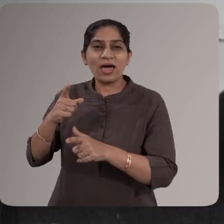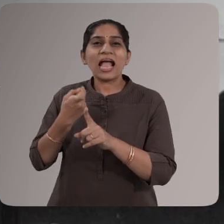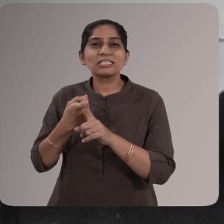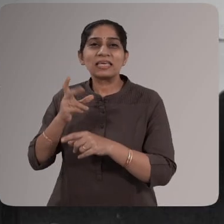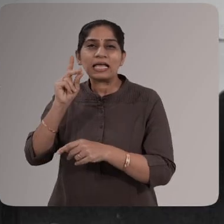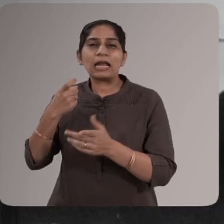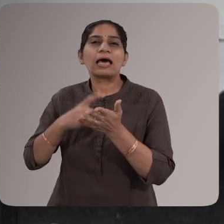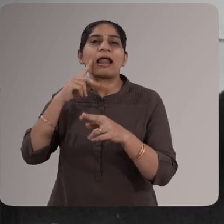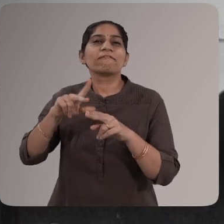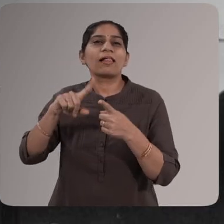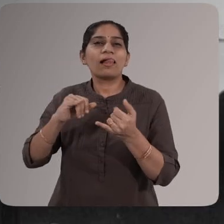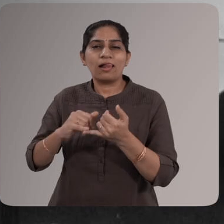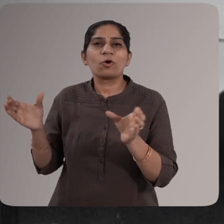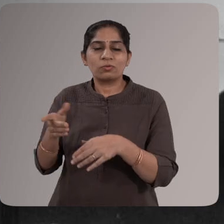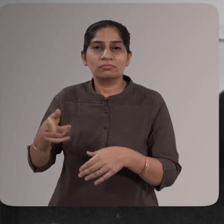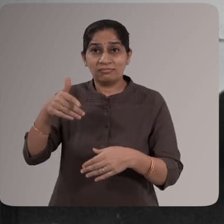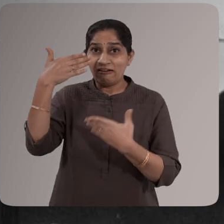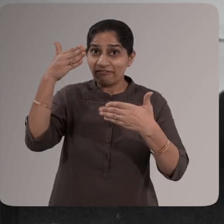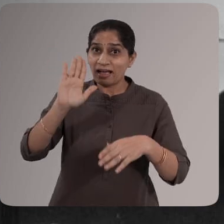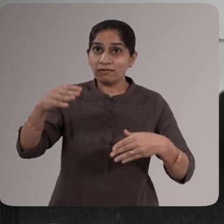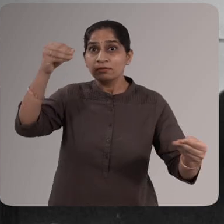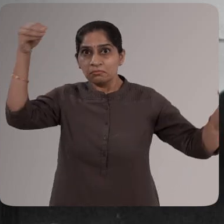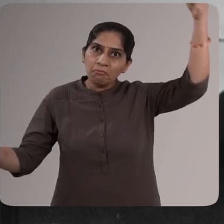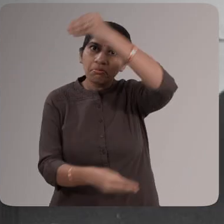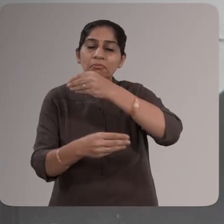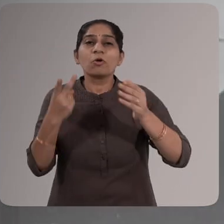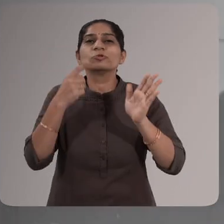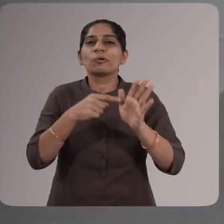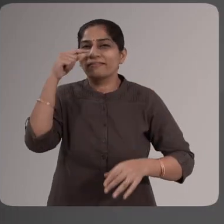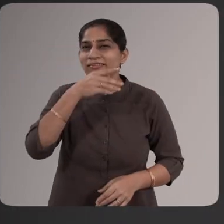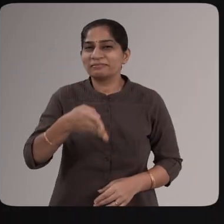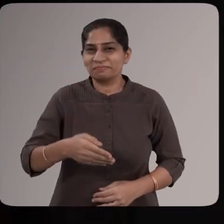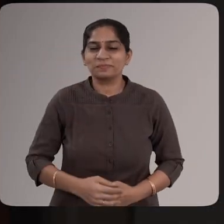Rifles. The flag is deliberately upside down to emphasise this.